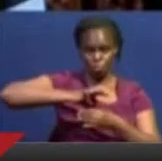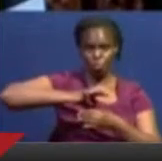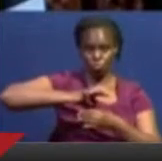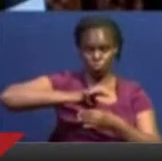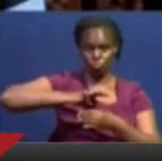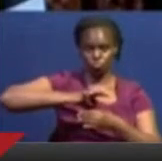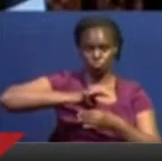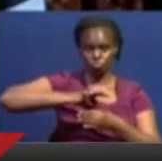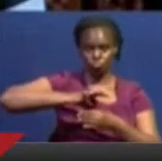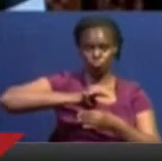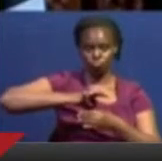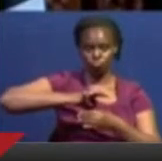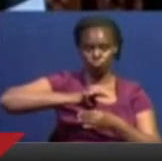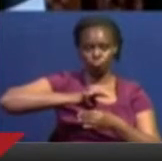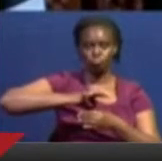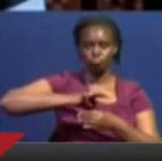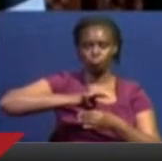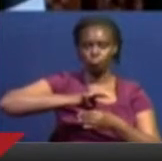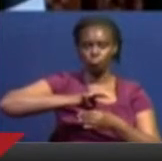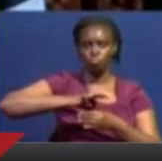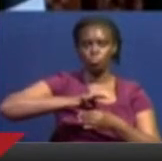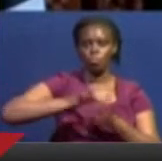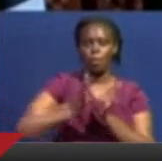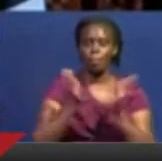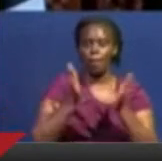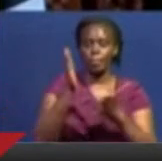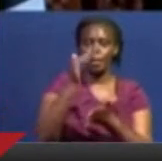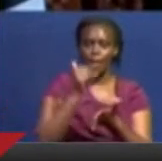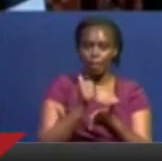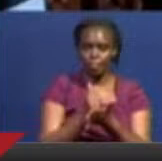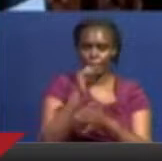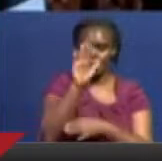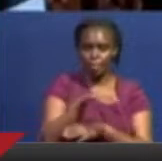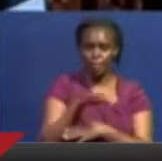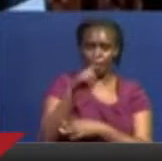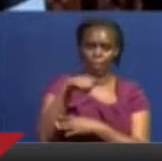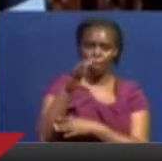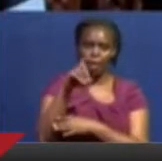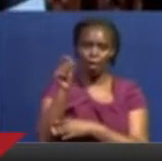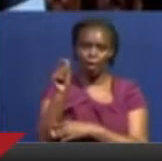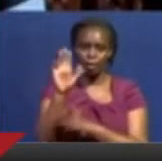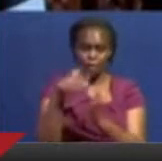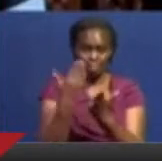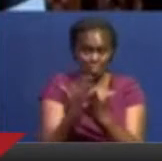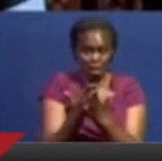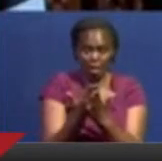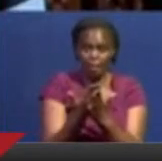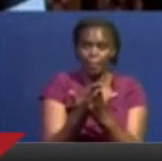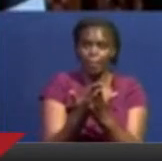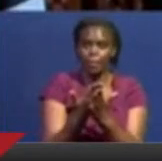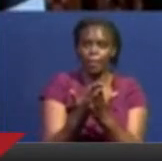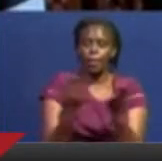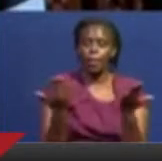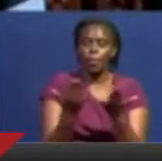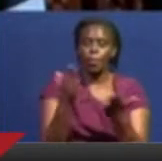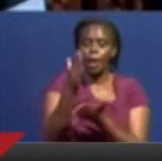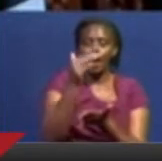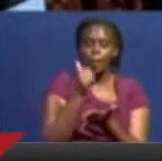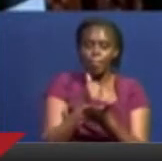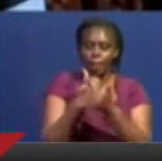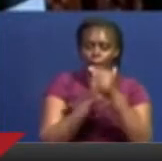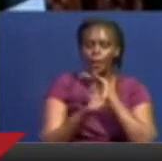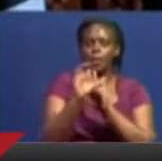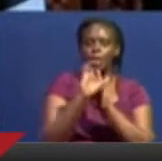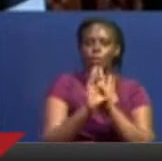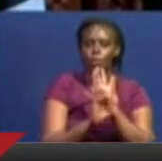the nomination. It is noteworthy that the Public Appointments Parliamentary Approval Act applies where an appointment under